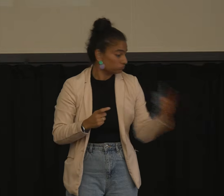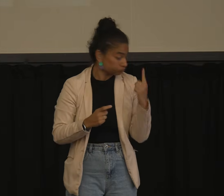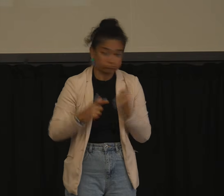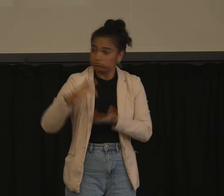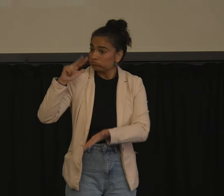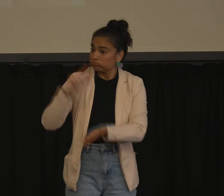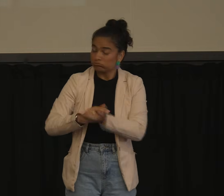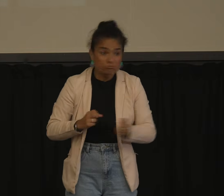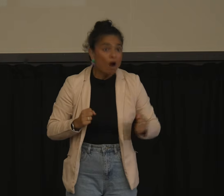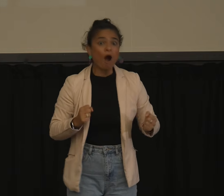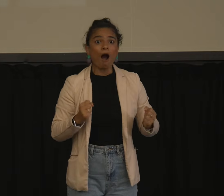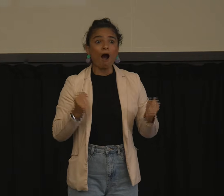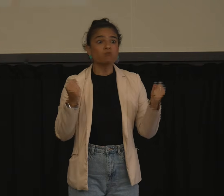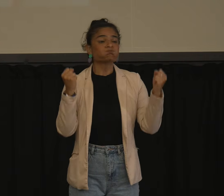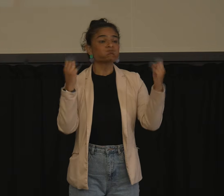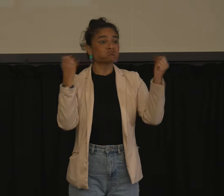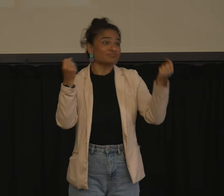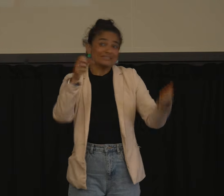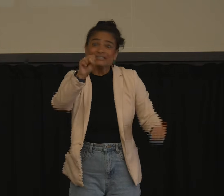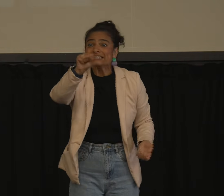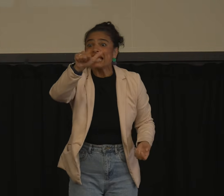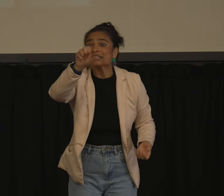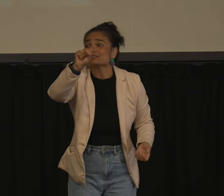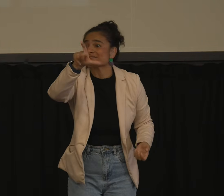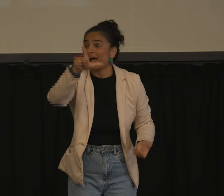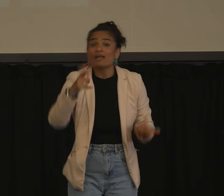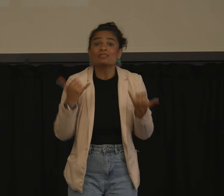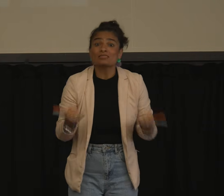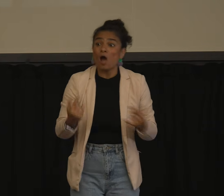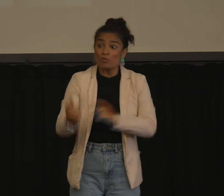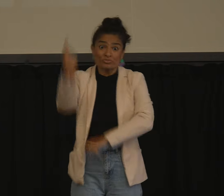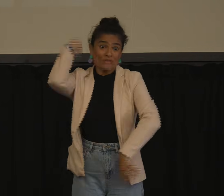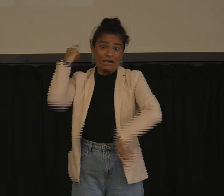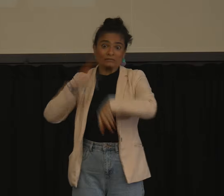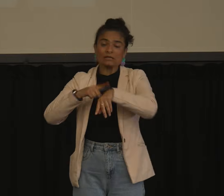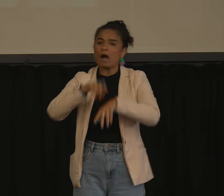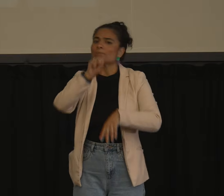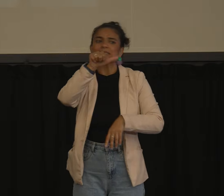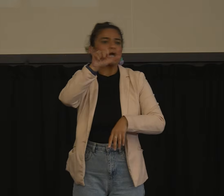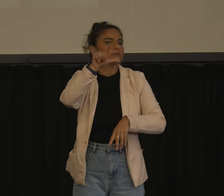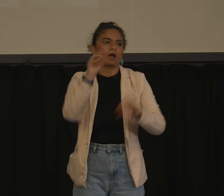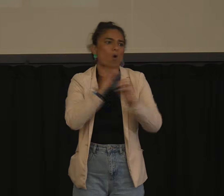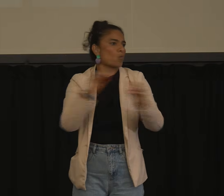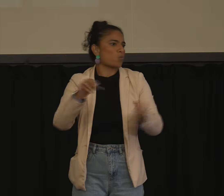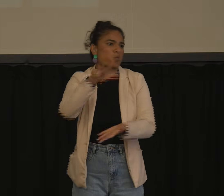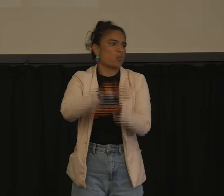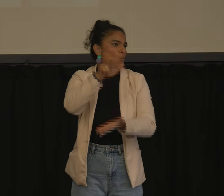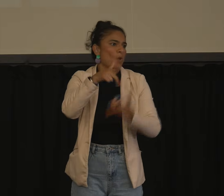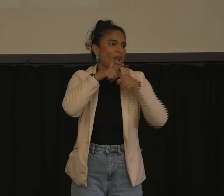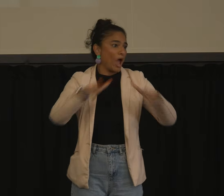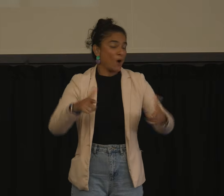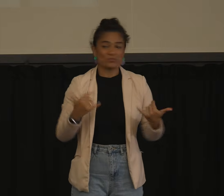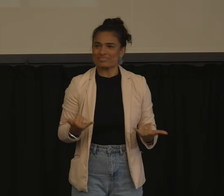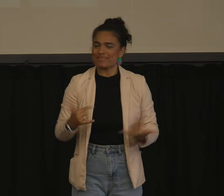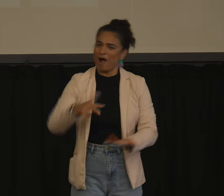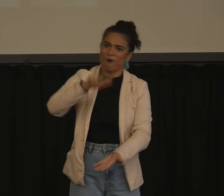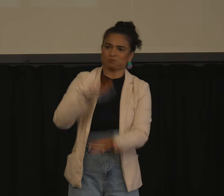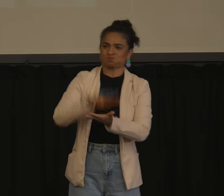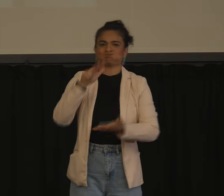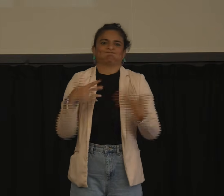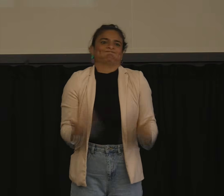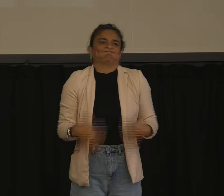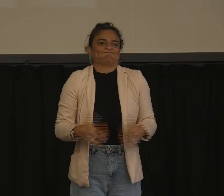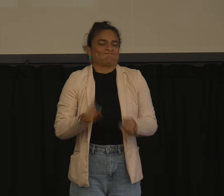day a hearing person tried to talk to them, and he signed to them, and this is how South African Sign Language looks. So this is